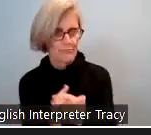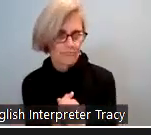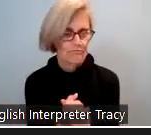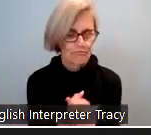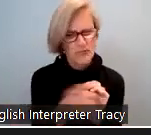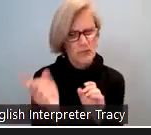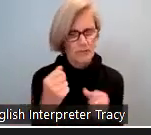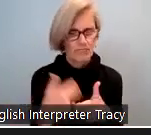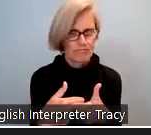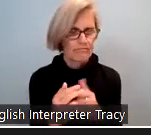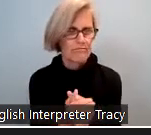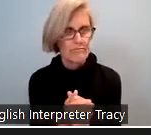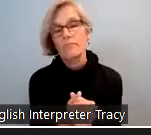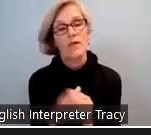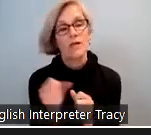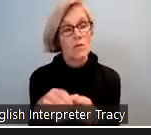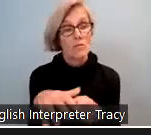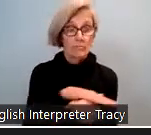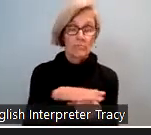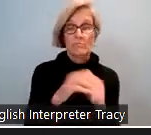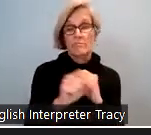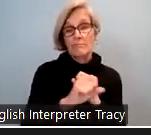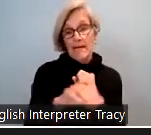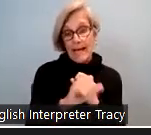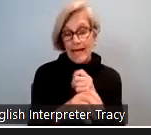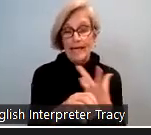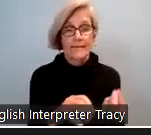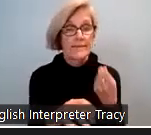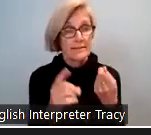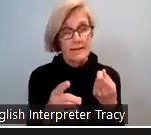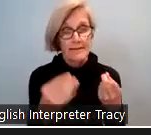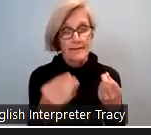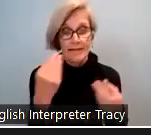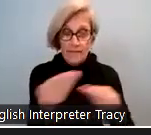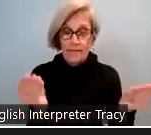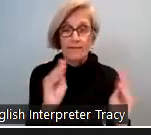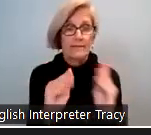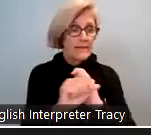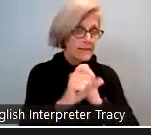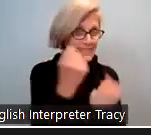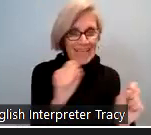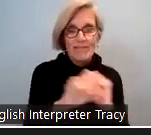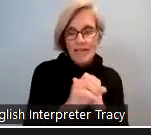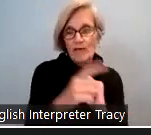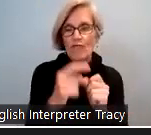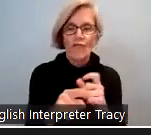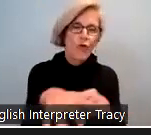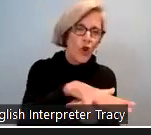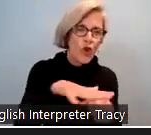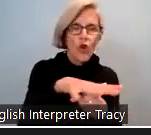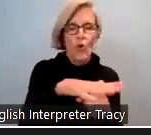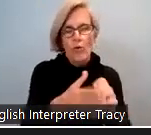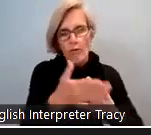in. So the local ad campaign program distributes safety advertisements for local campaigns upon